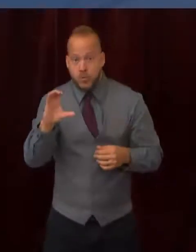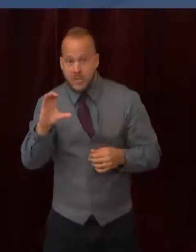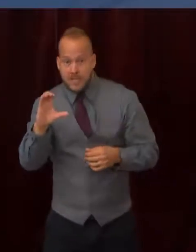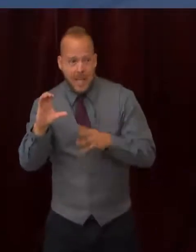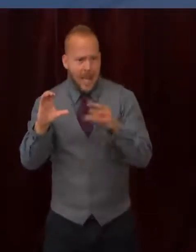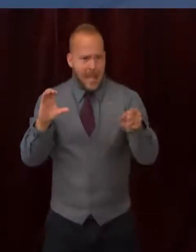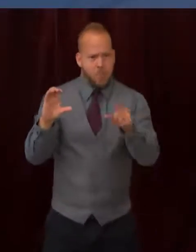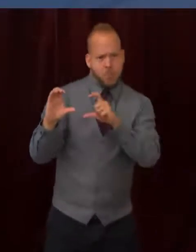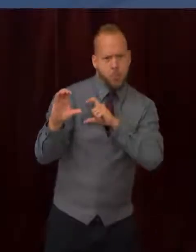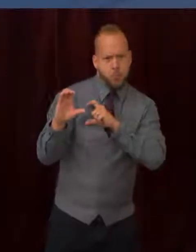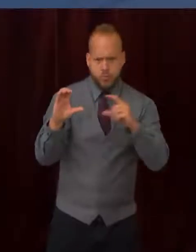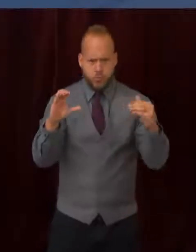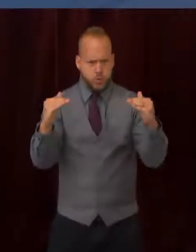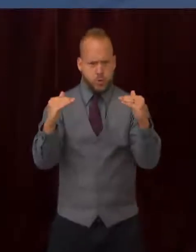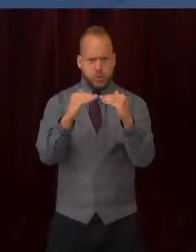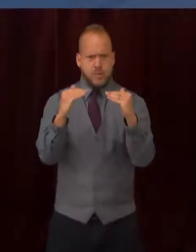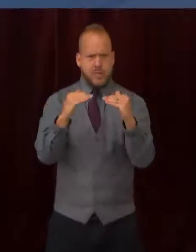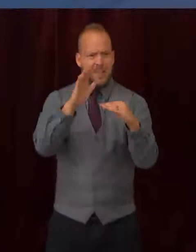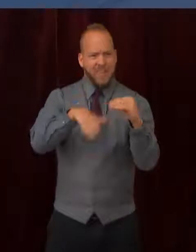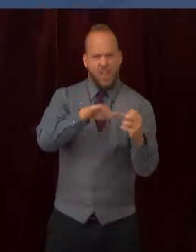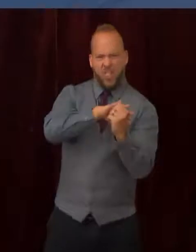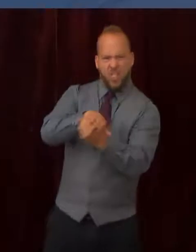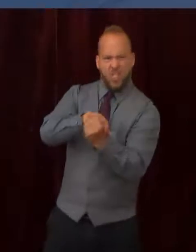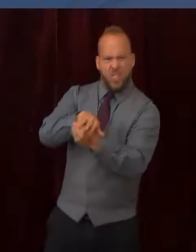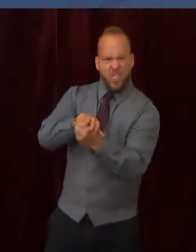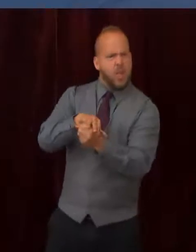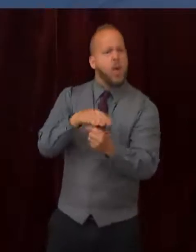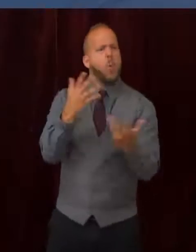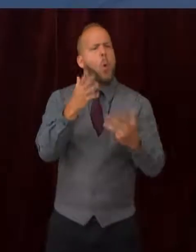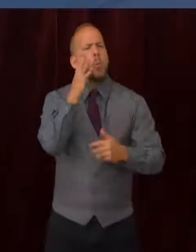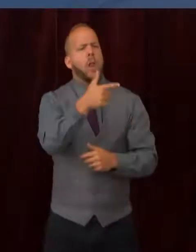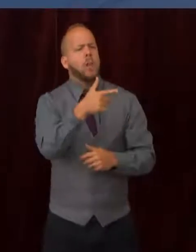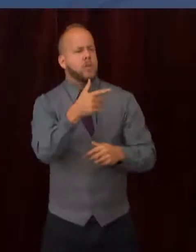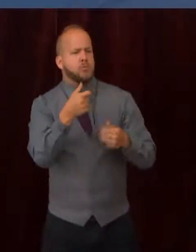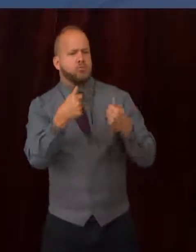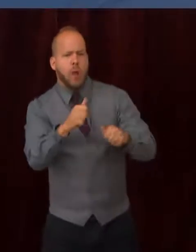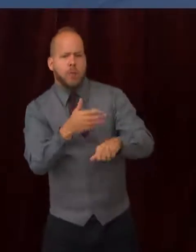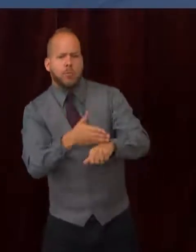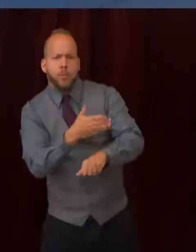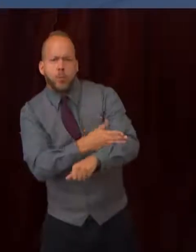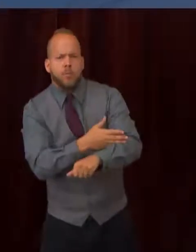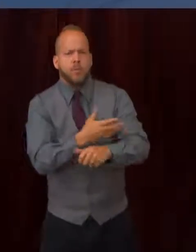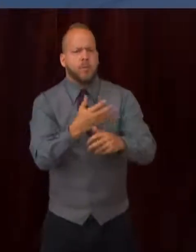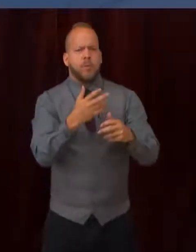talked about now with a declining economy because of COVID? For the general,